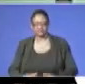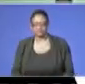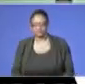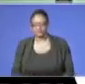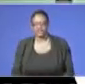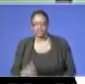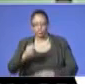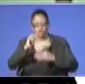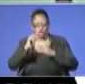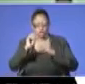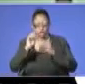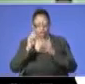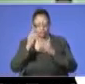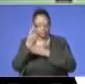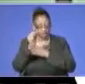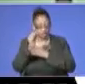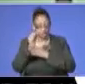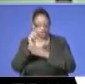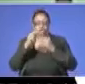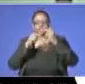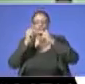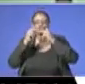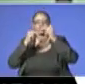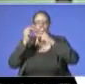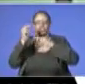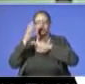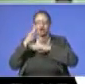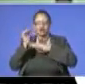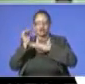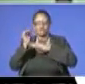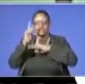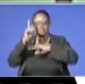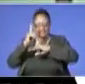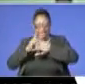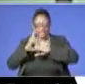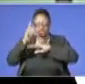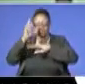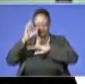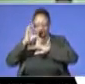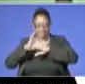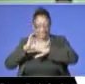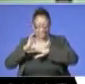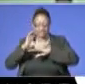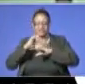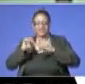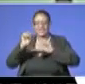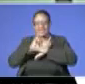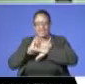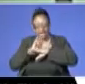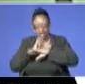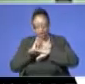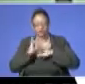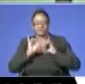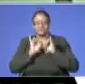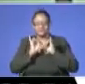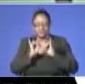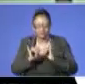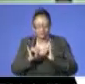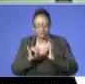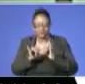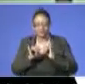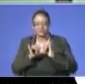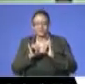The construction of a detention center in Inagua will serve as an economic stimulus to the island and